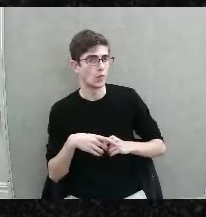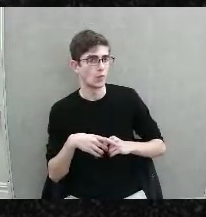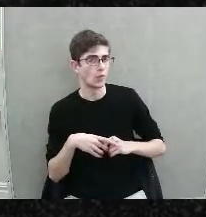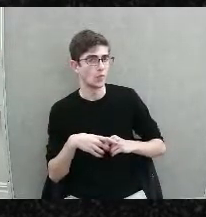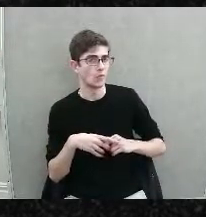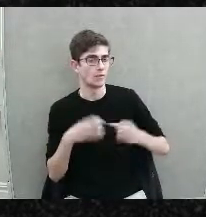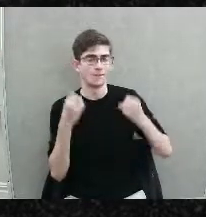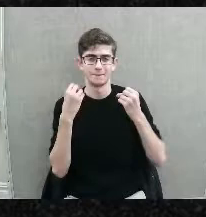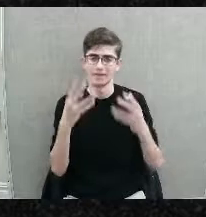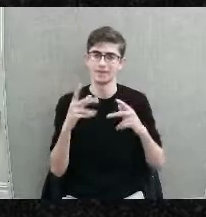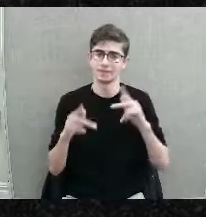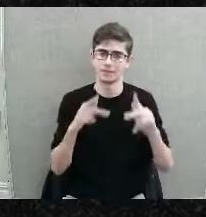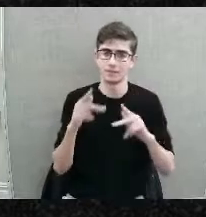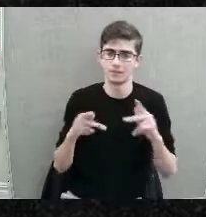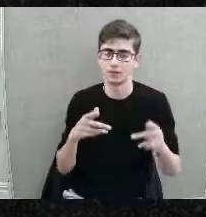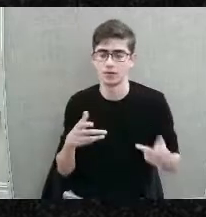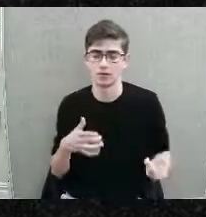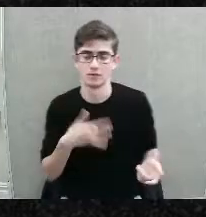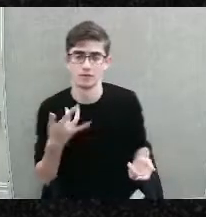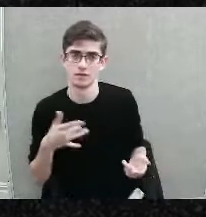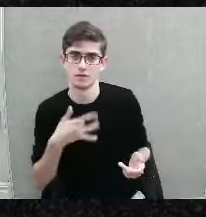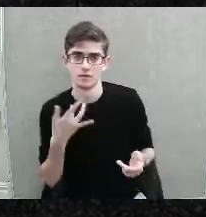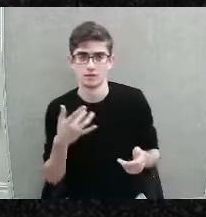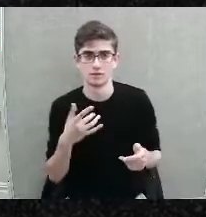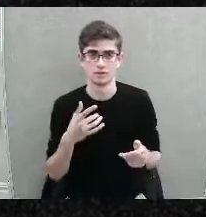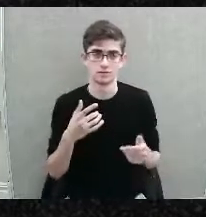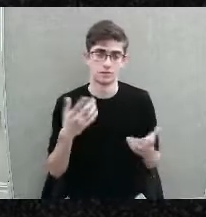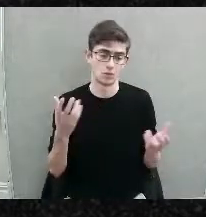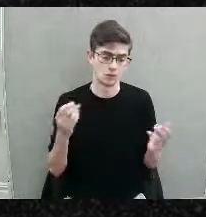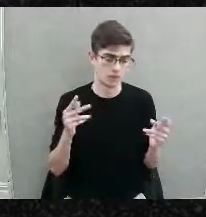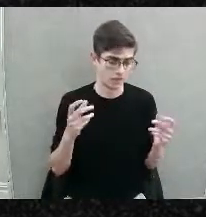then were pressed to the internet